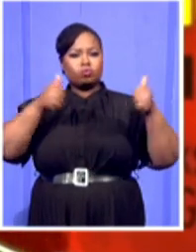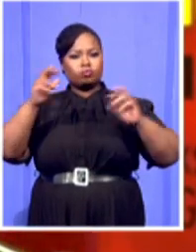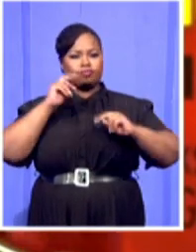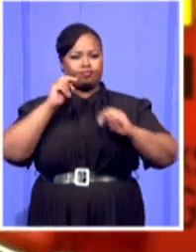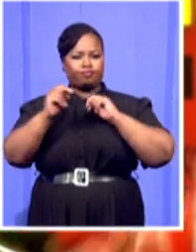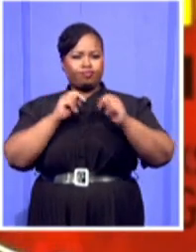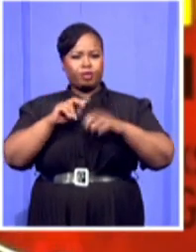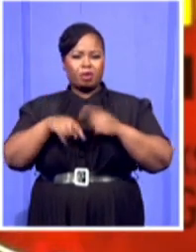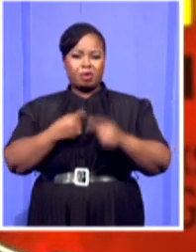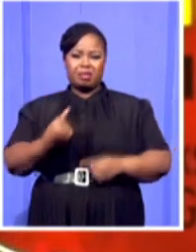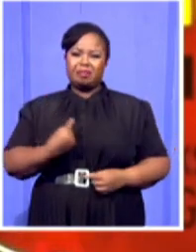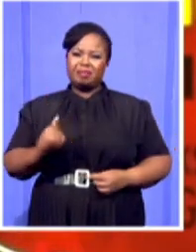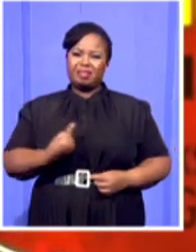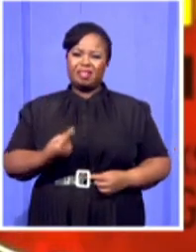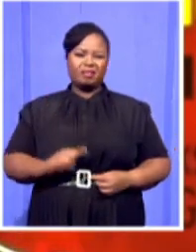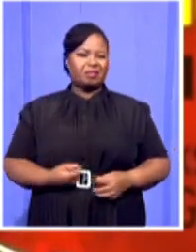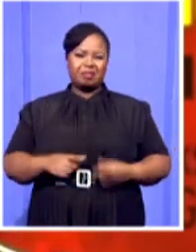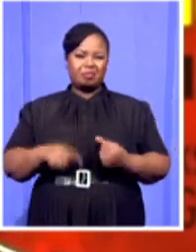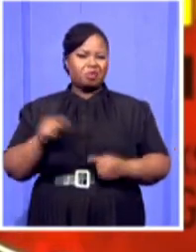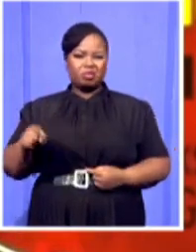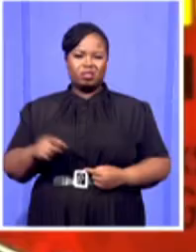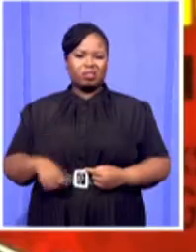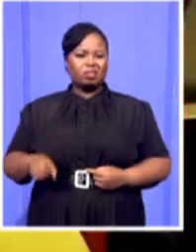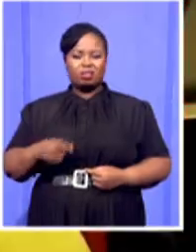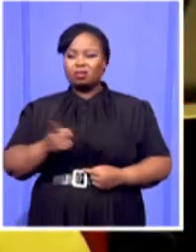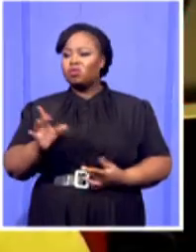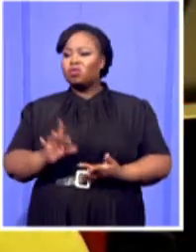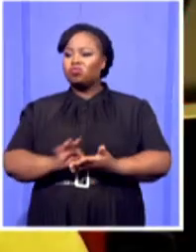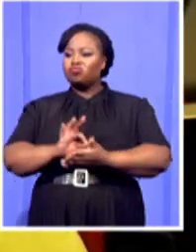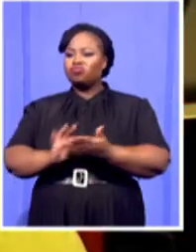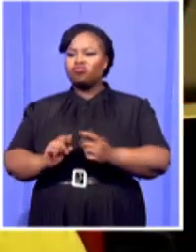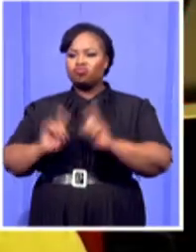negotiating about themselves and not about the electorate.